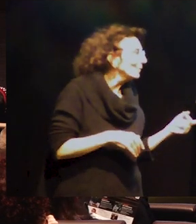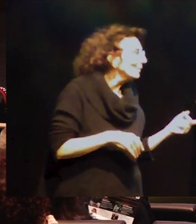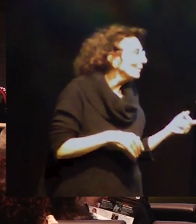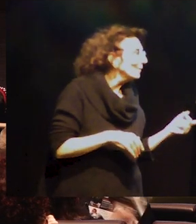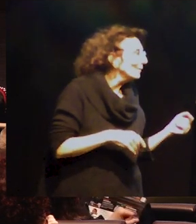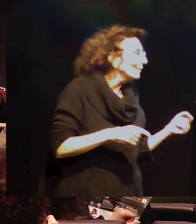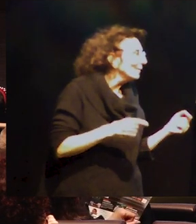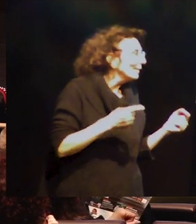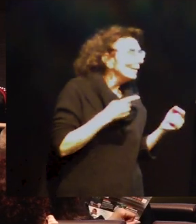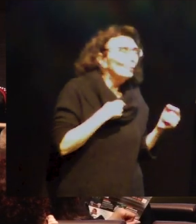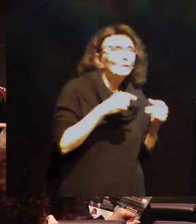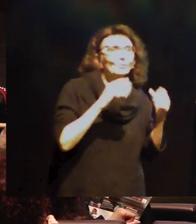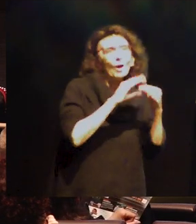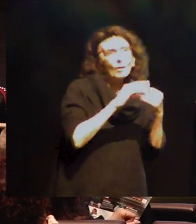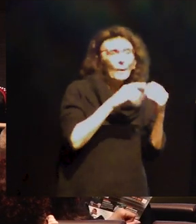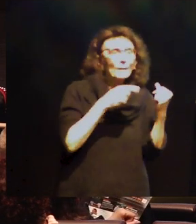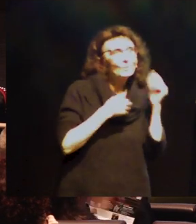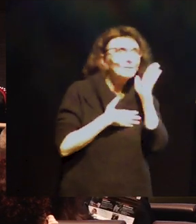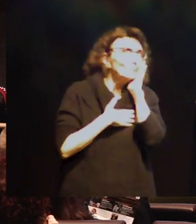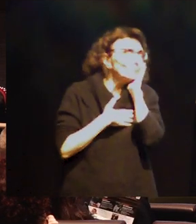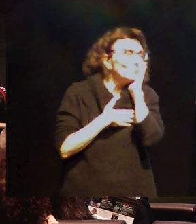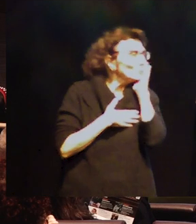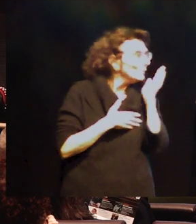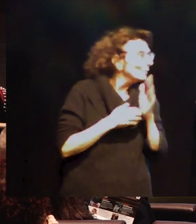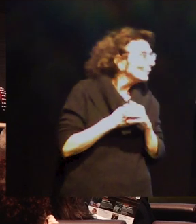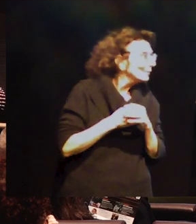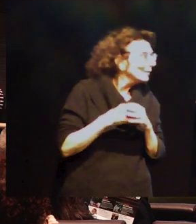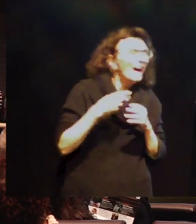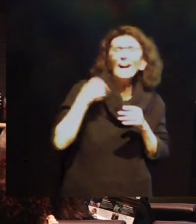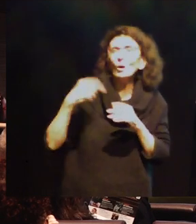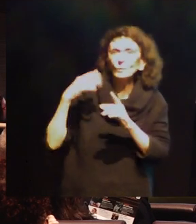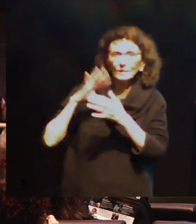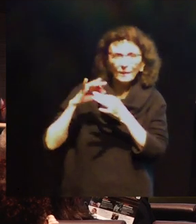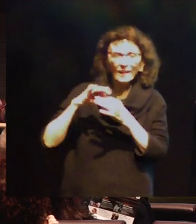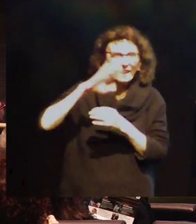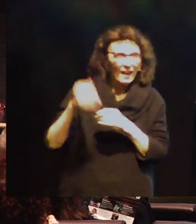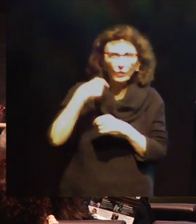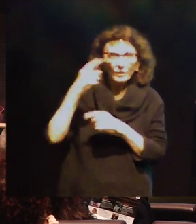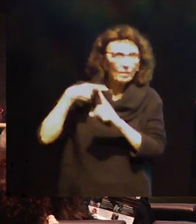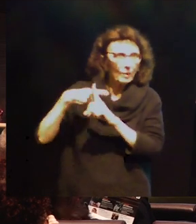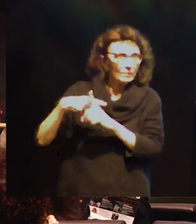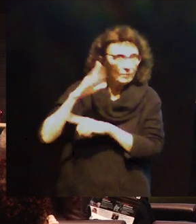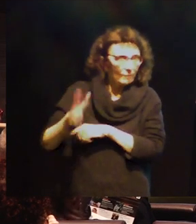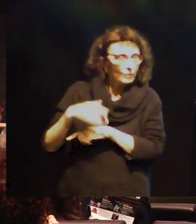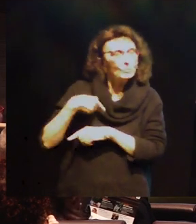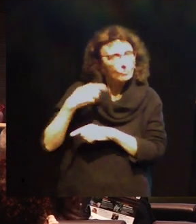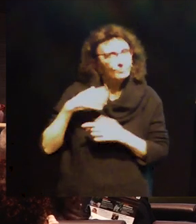I was all getting cuddly listening to you talk about me. I know. I don't ever say these nice things at home ever.